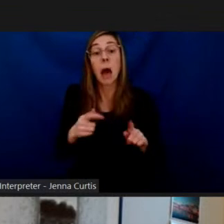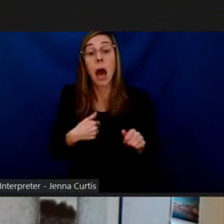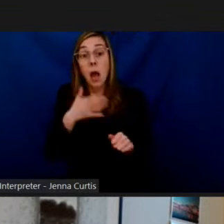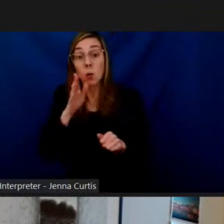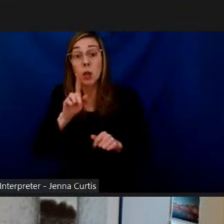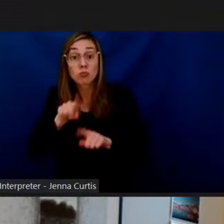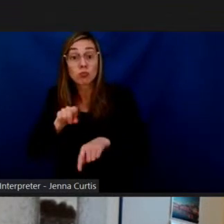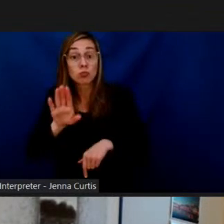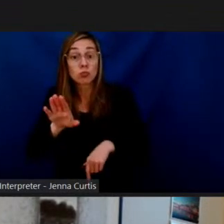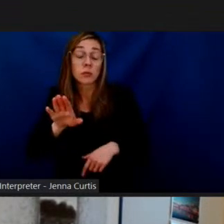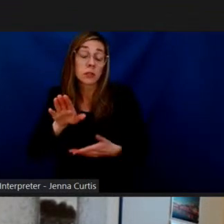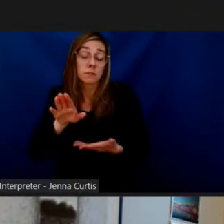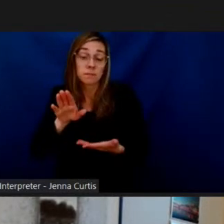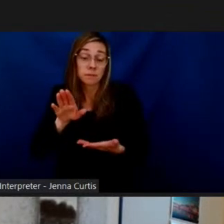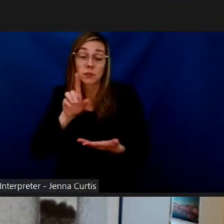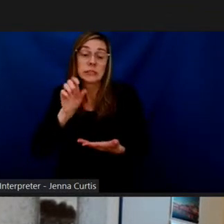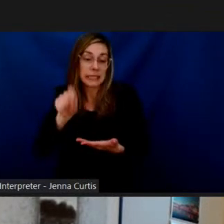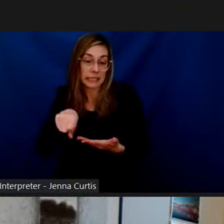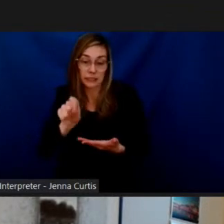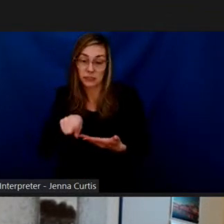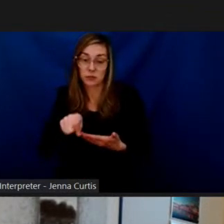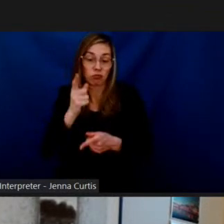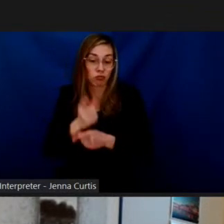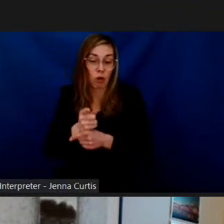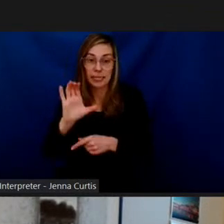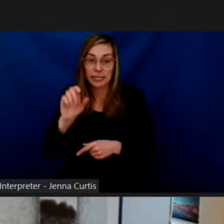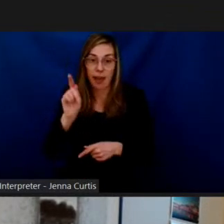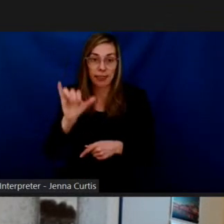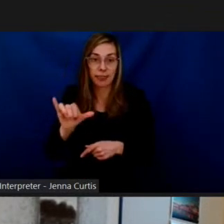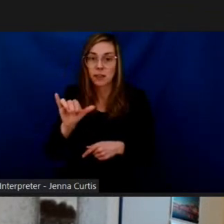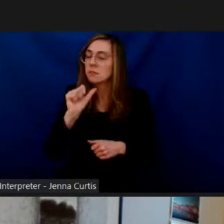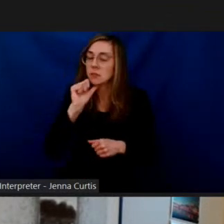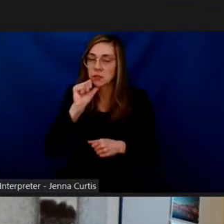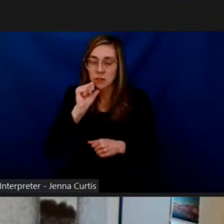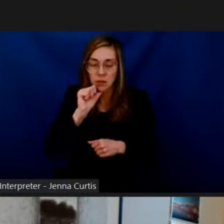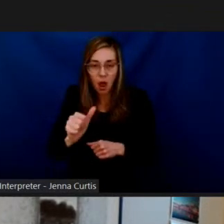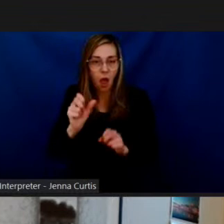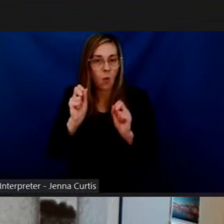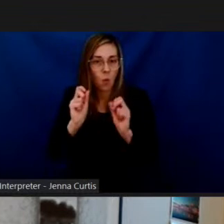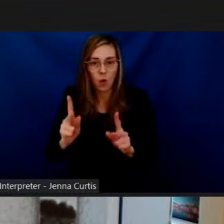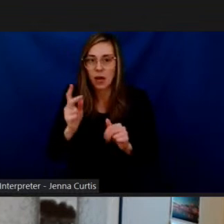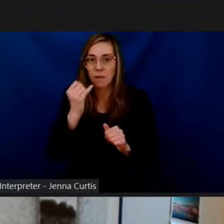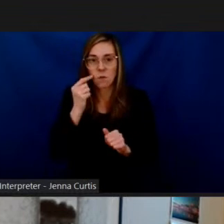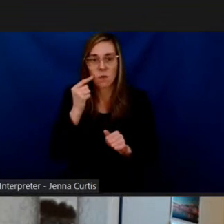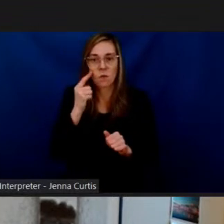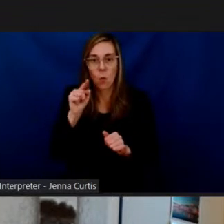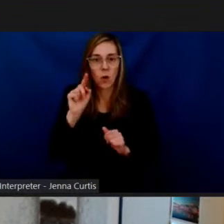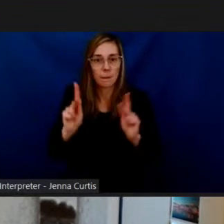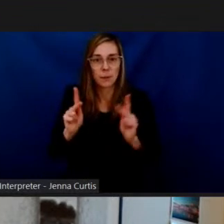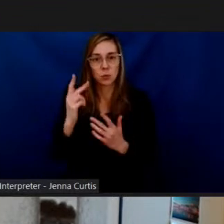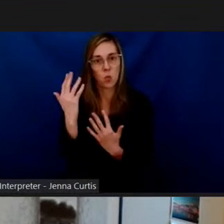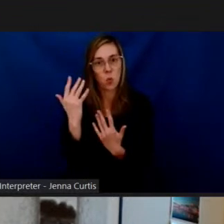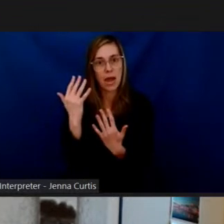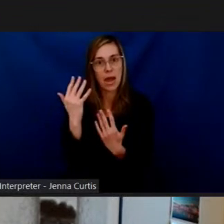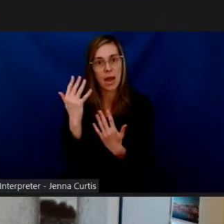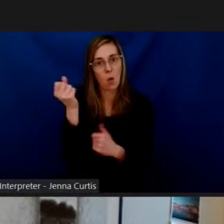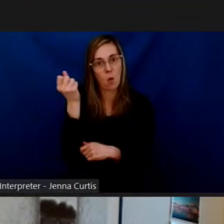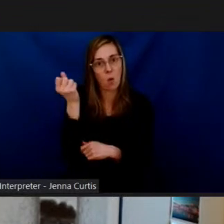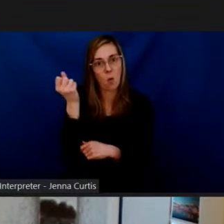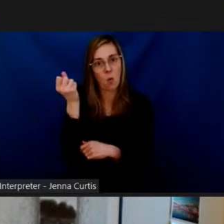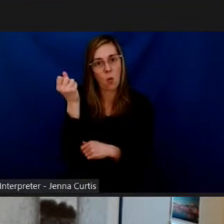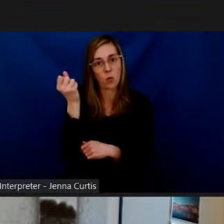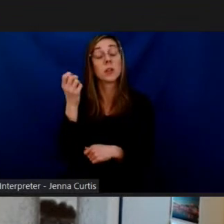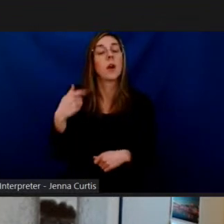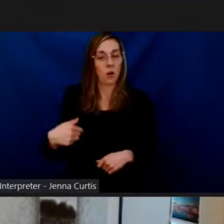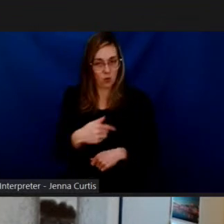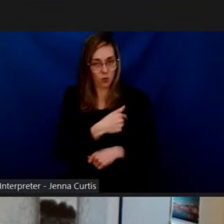it is unacceptable for people to have to wait on an emergency call for any period of time. And we are addressing that. We're putting in